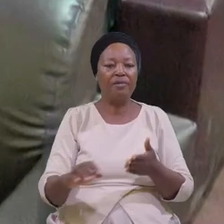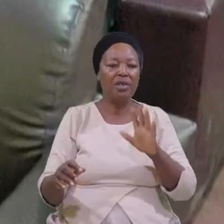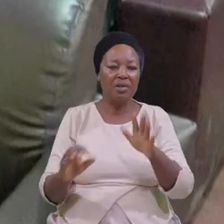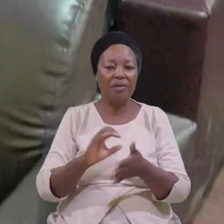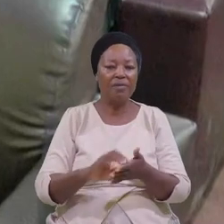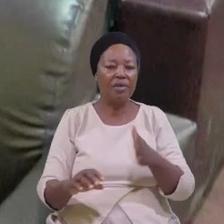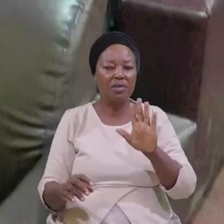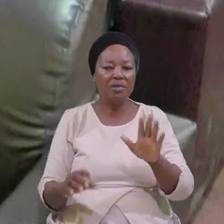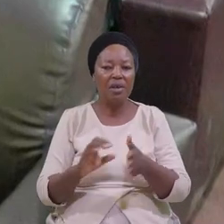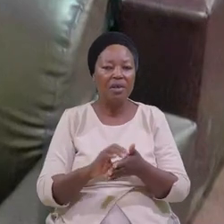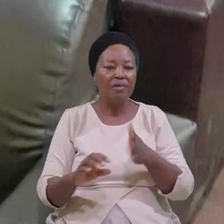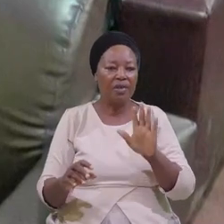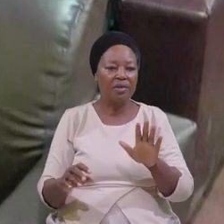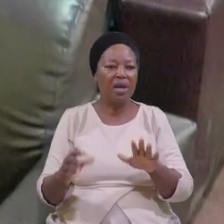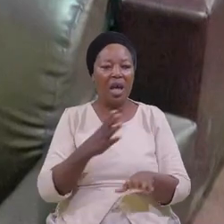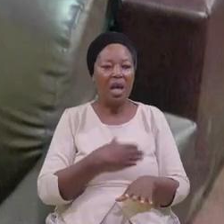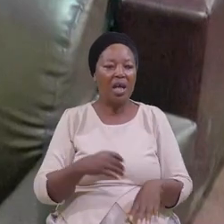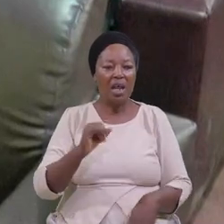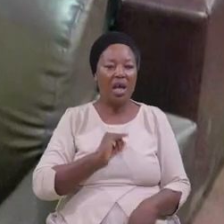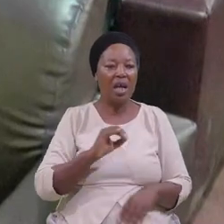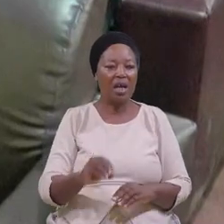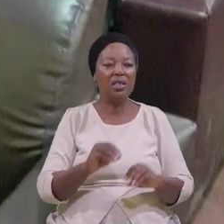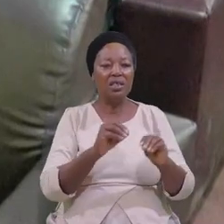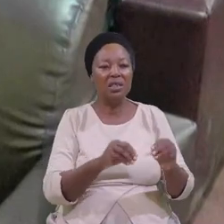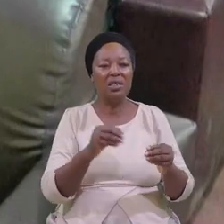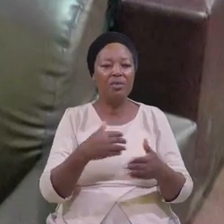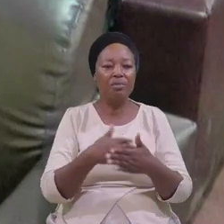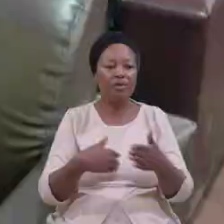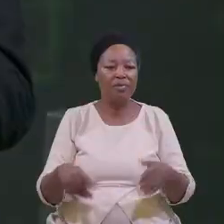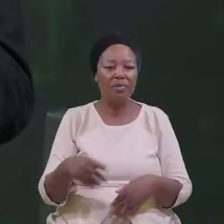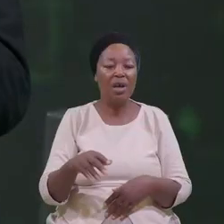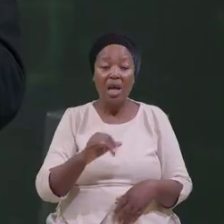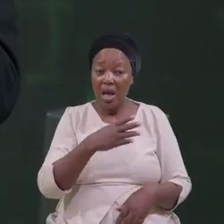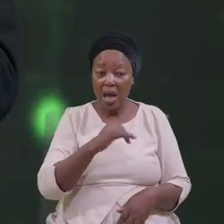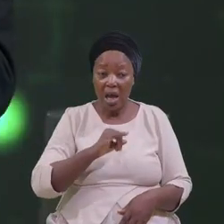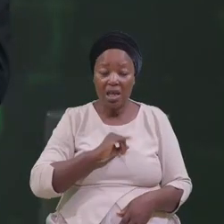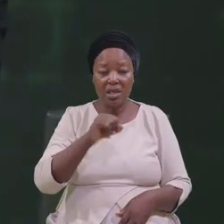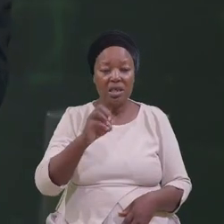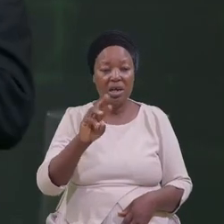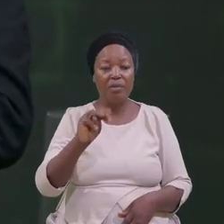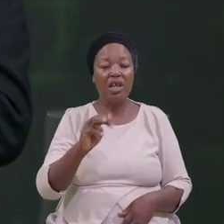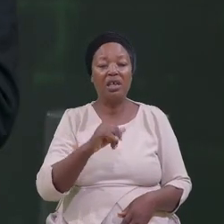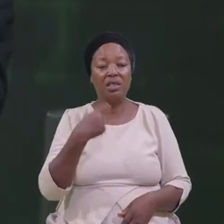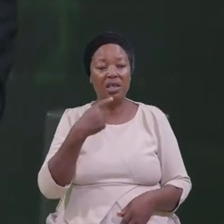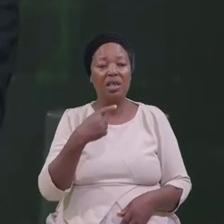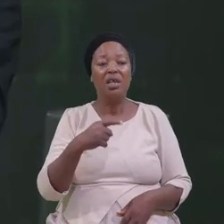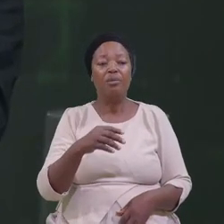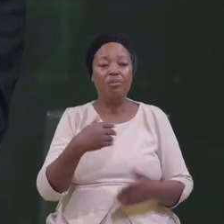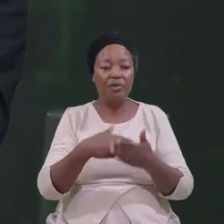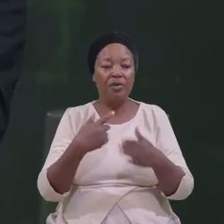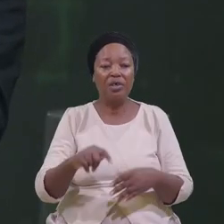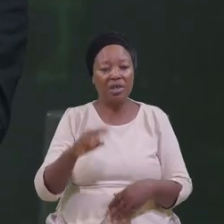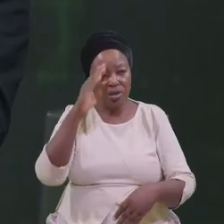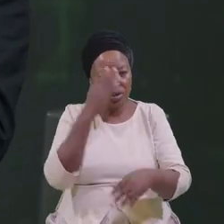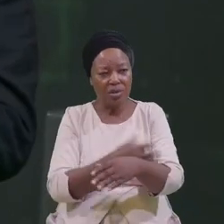verse 5, and I said, I, Jeremiah, said, before the sons of the Rechabites. These are